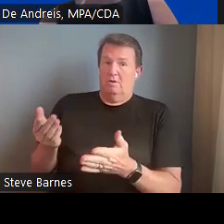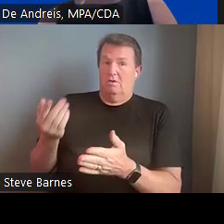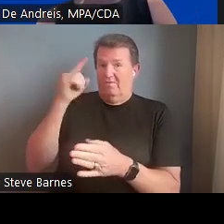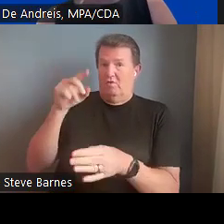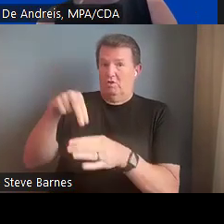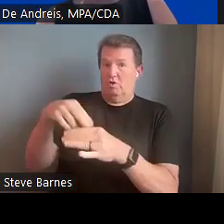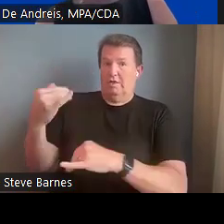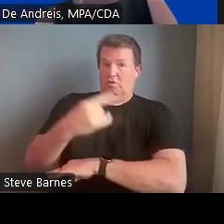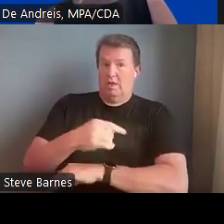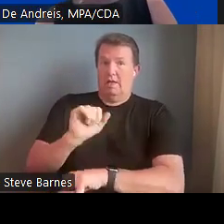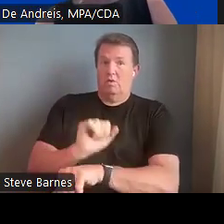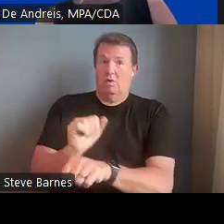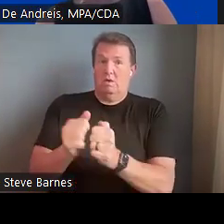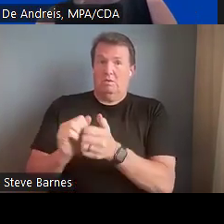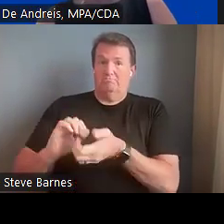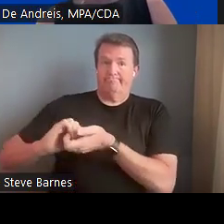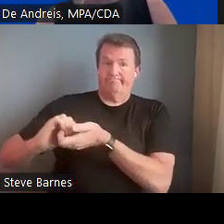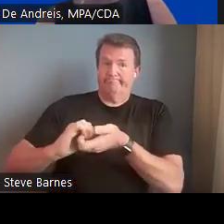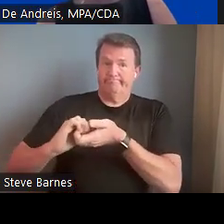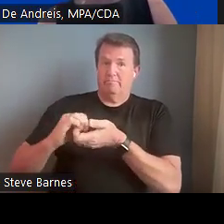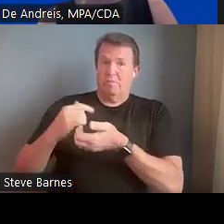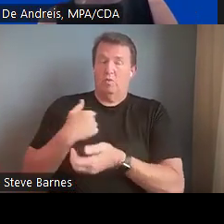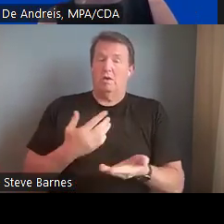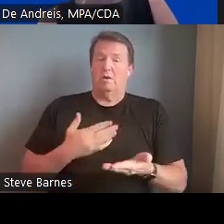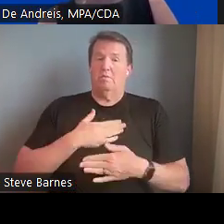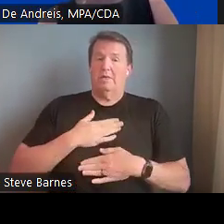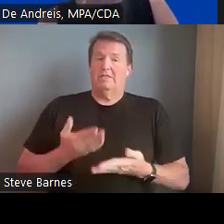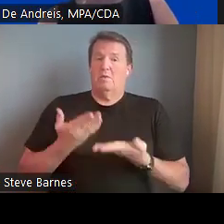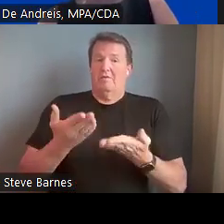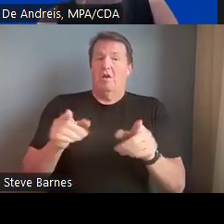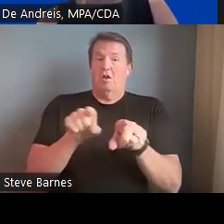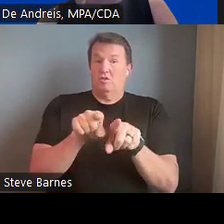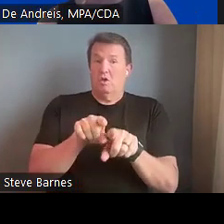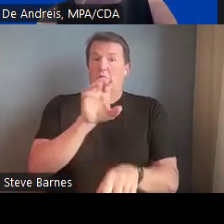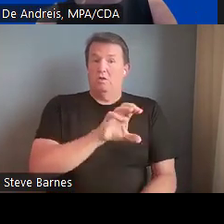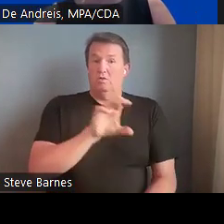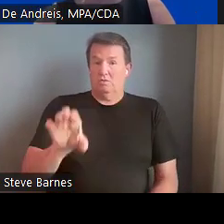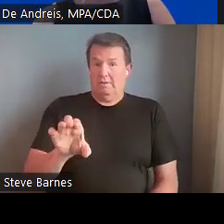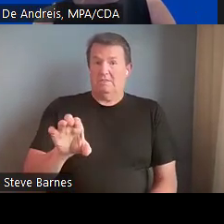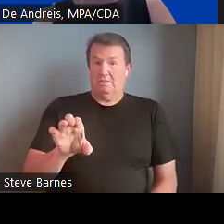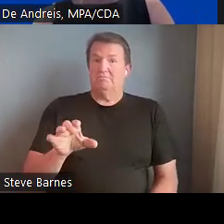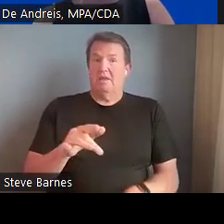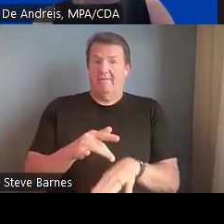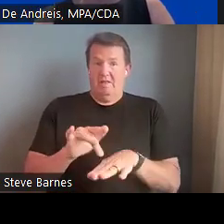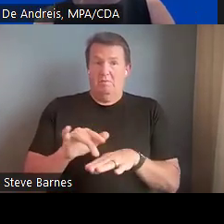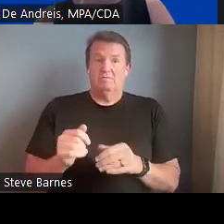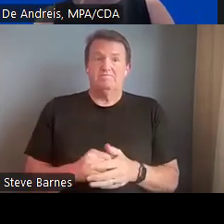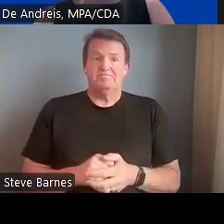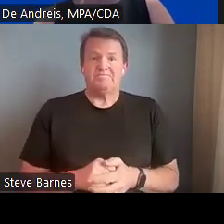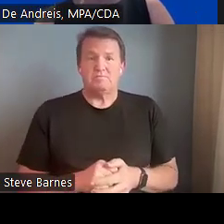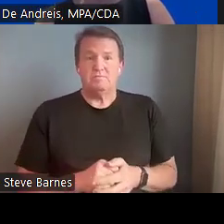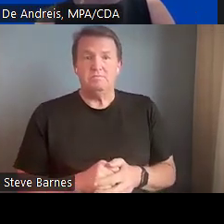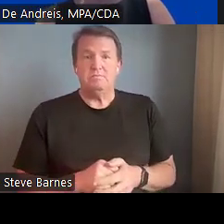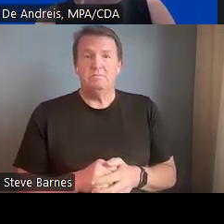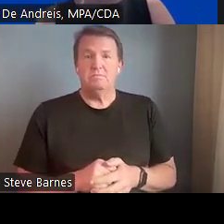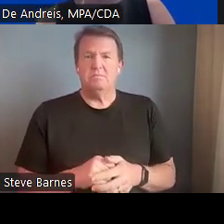working with us. We're pleased to provide that. We have closed captioning available to you. So if you, to